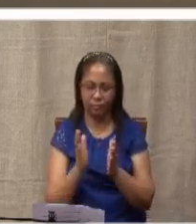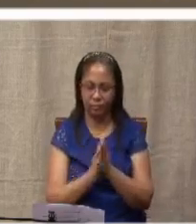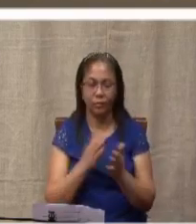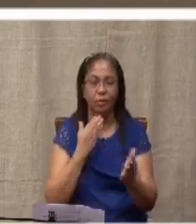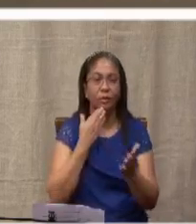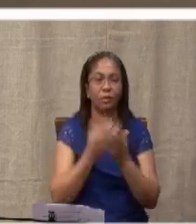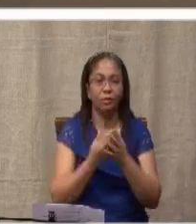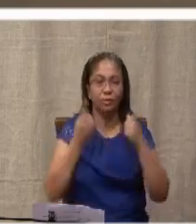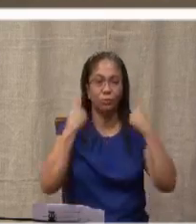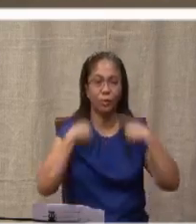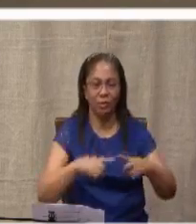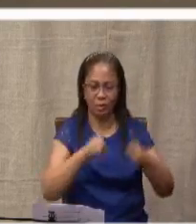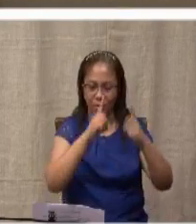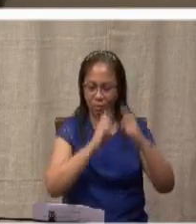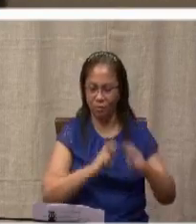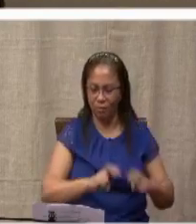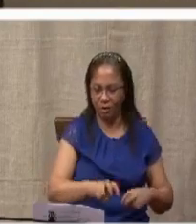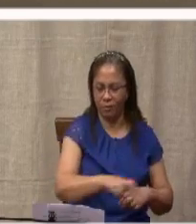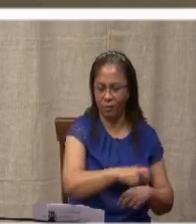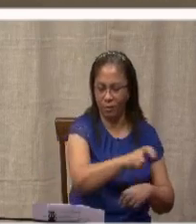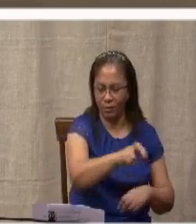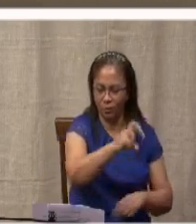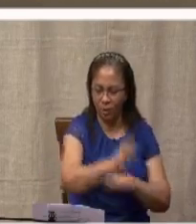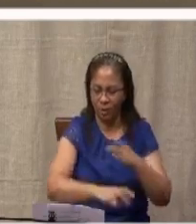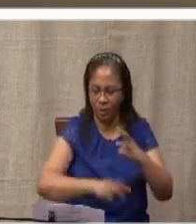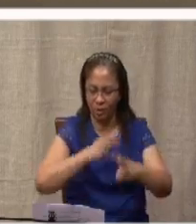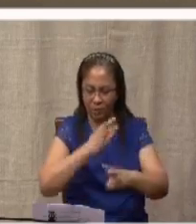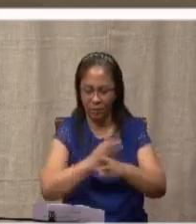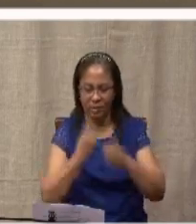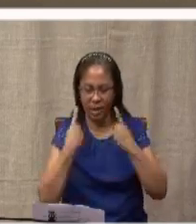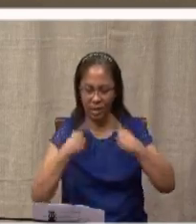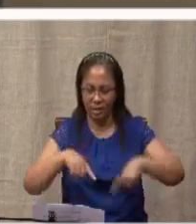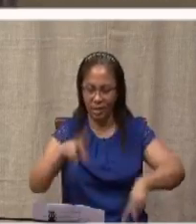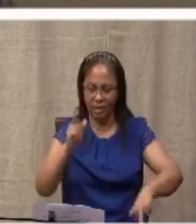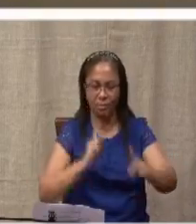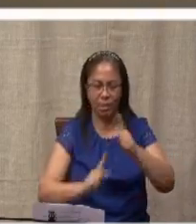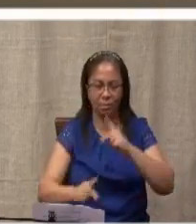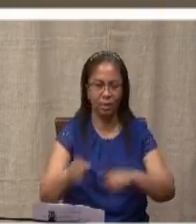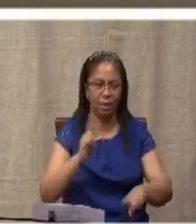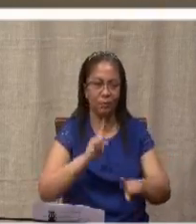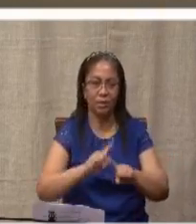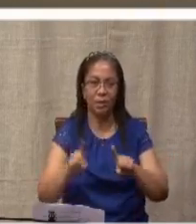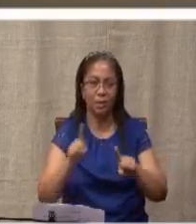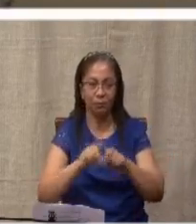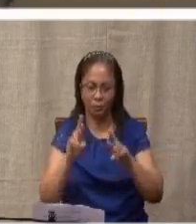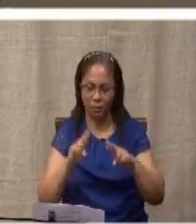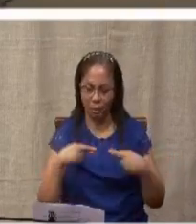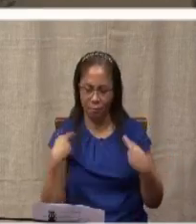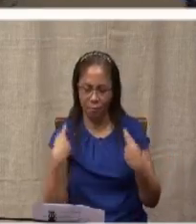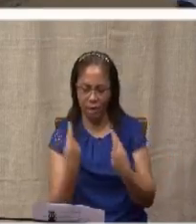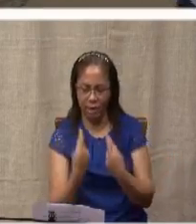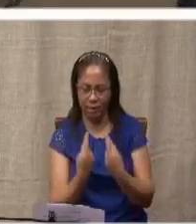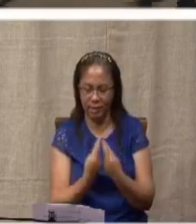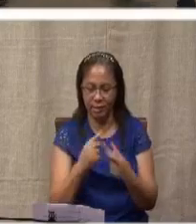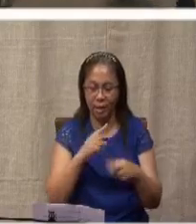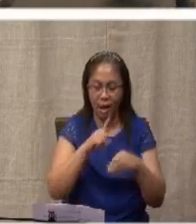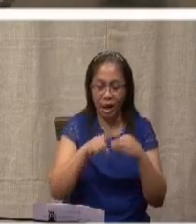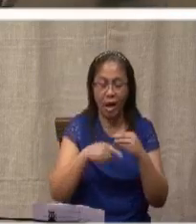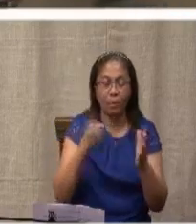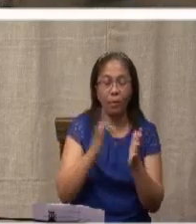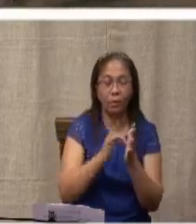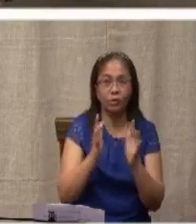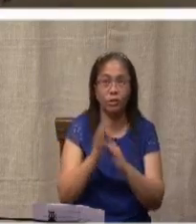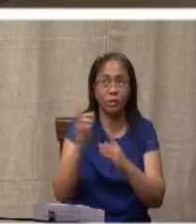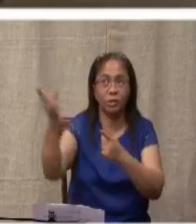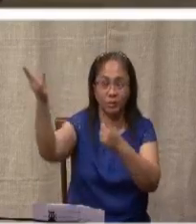the good news traveling around the world is selling people of the many races